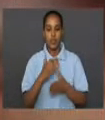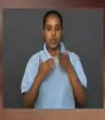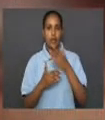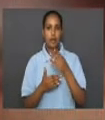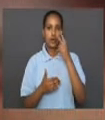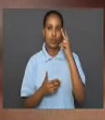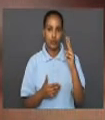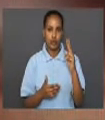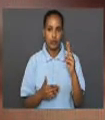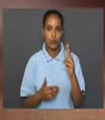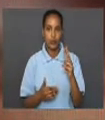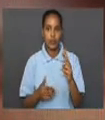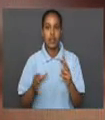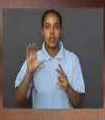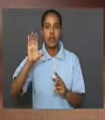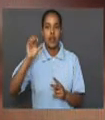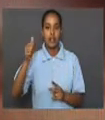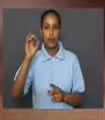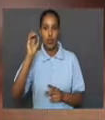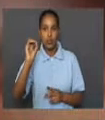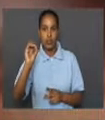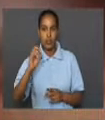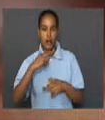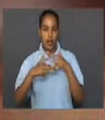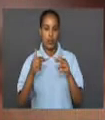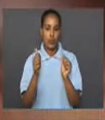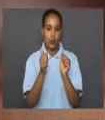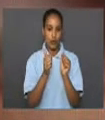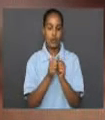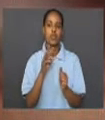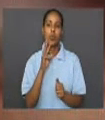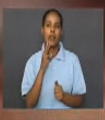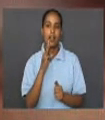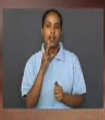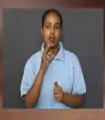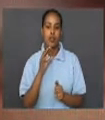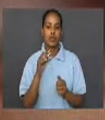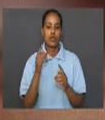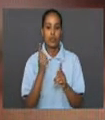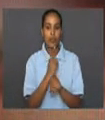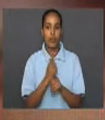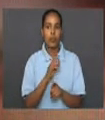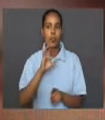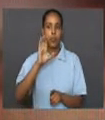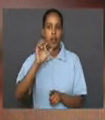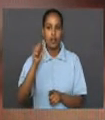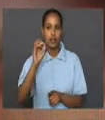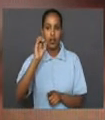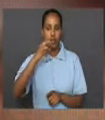In step 2, the calcium oxide reacts with water to form